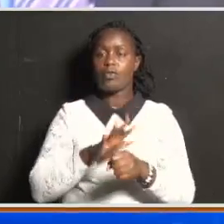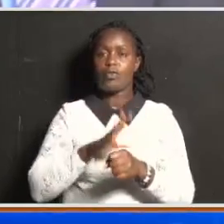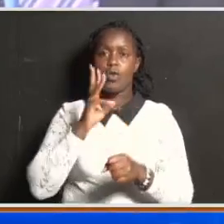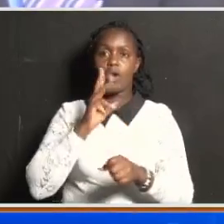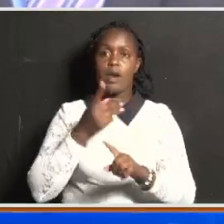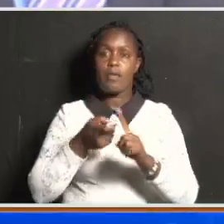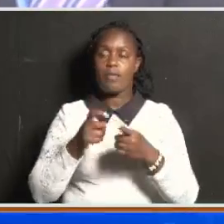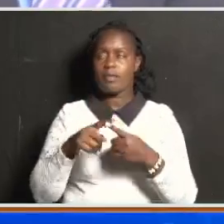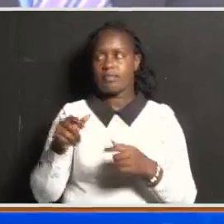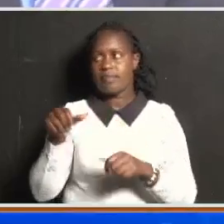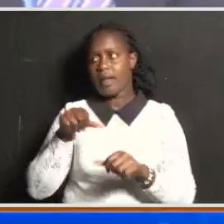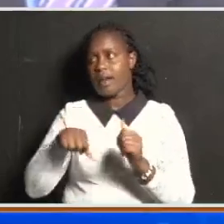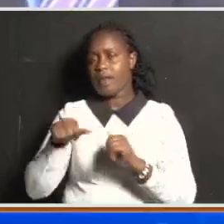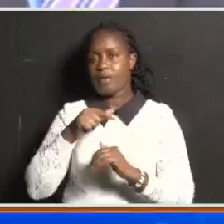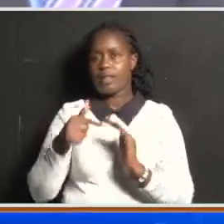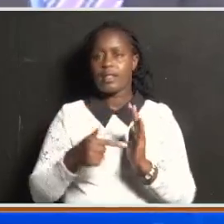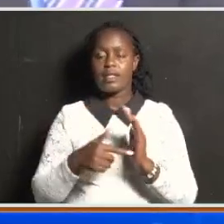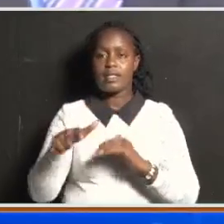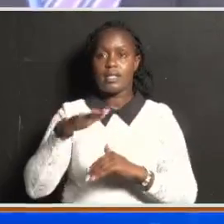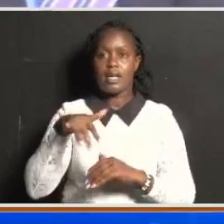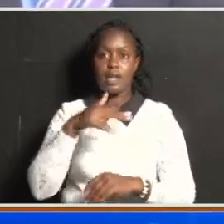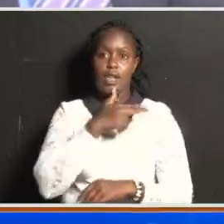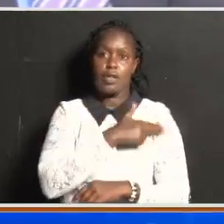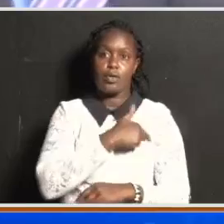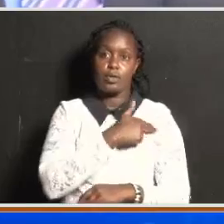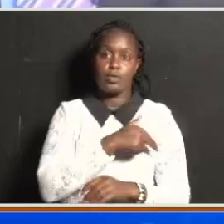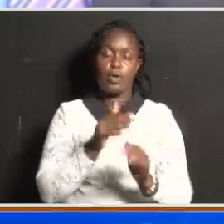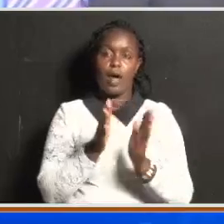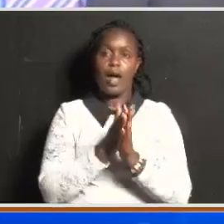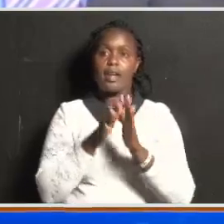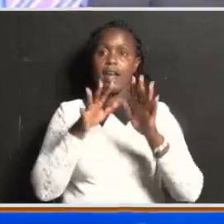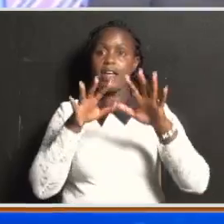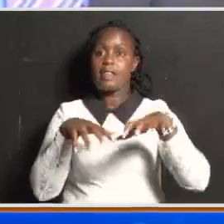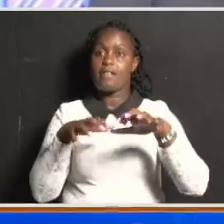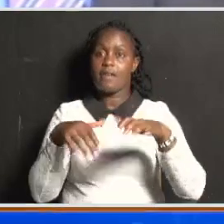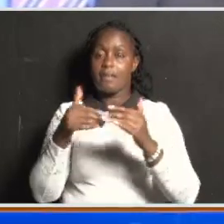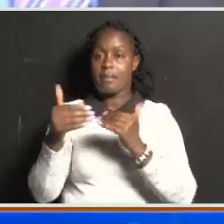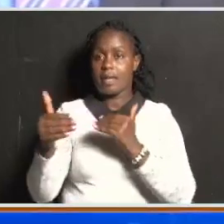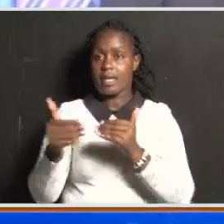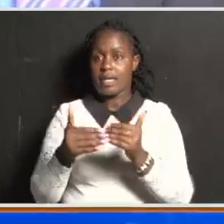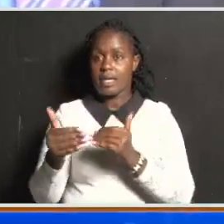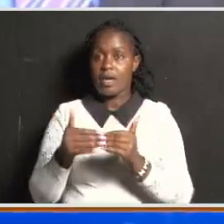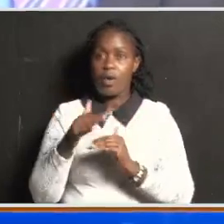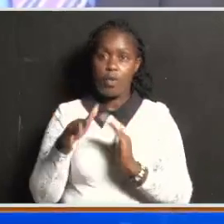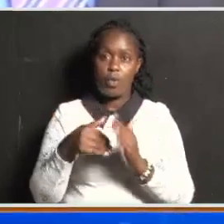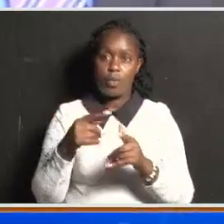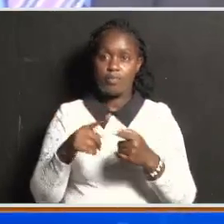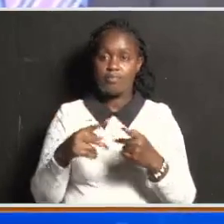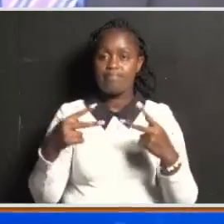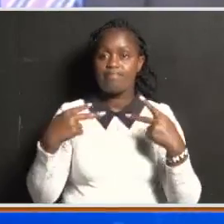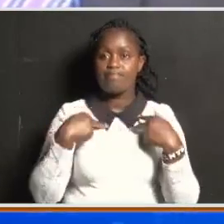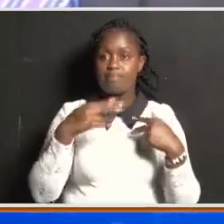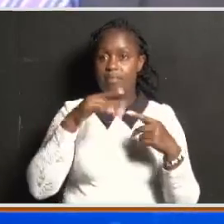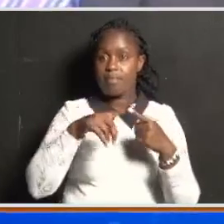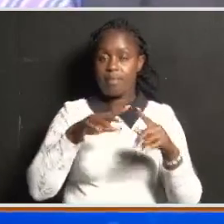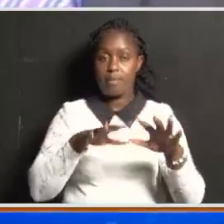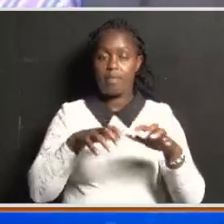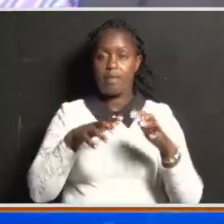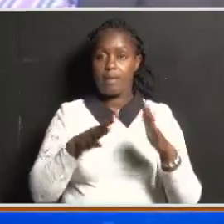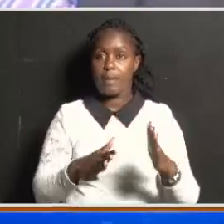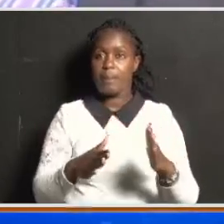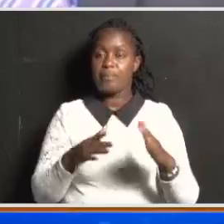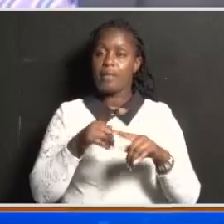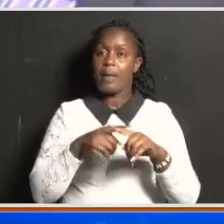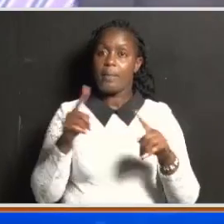around this area, the hospital and the farms nearby were obstructed by farmers downstream. Now